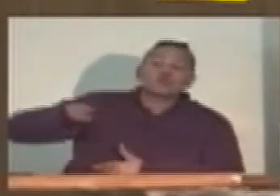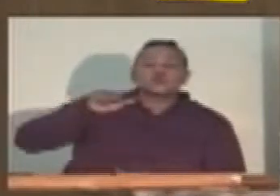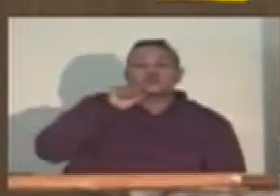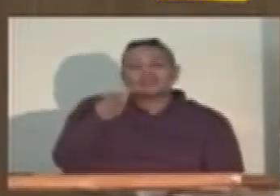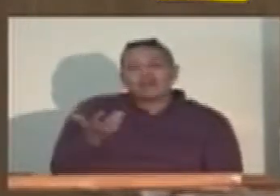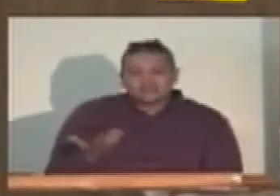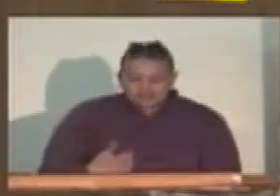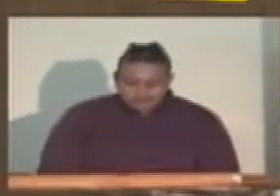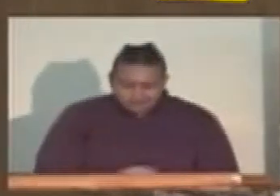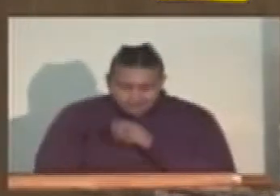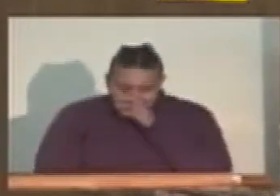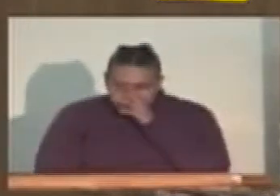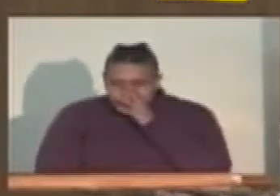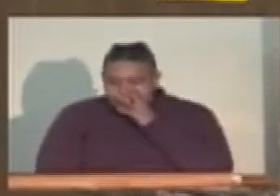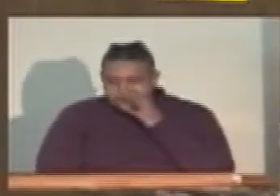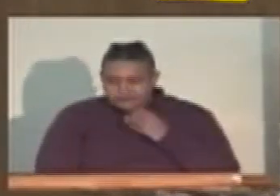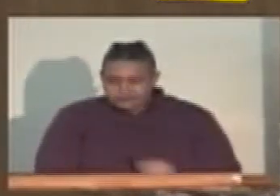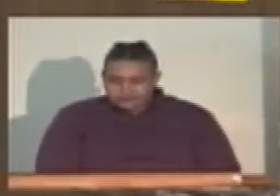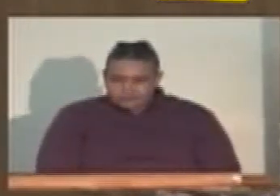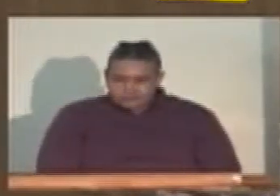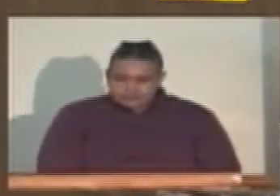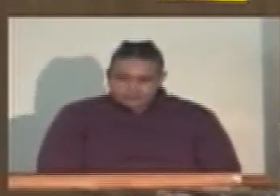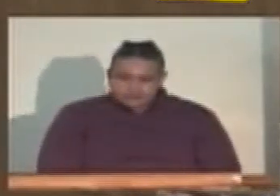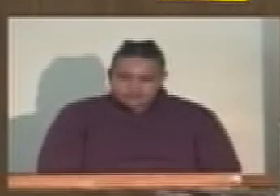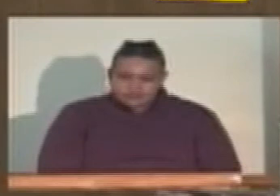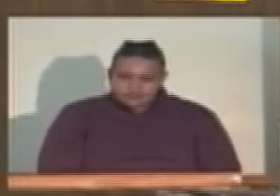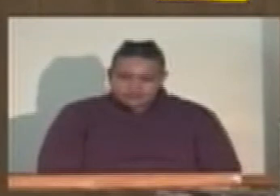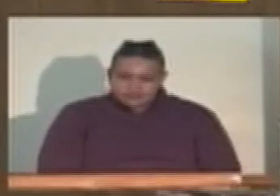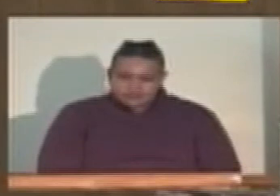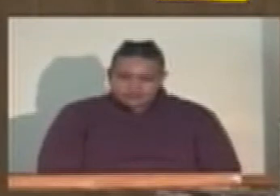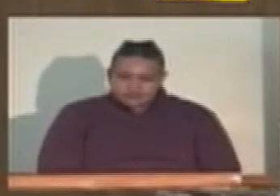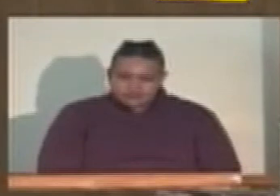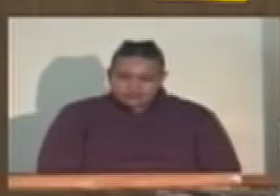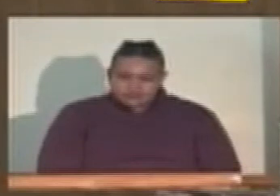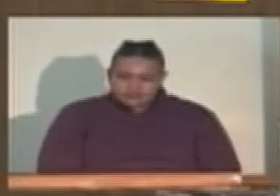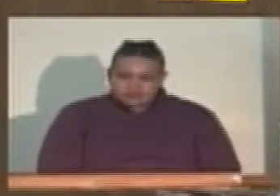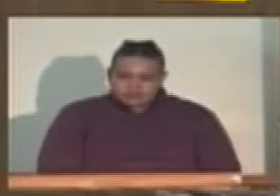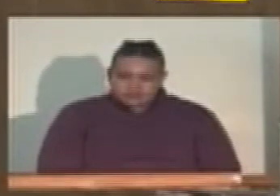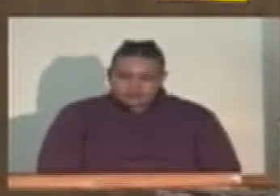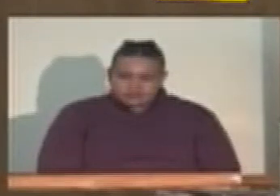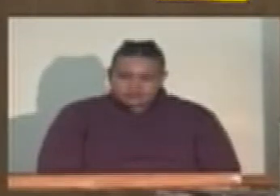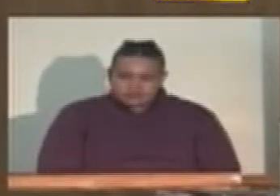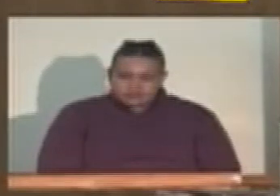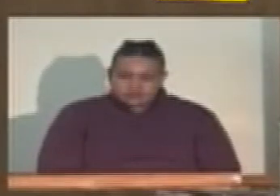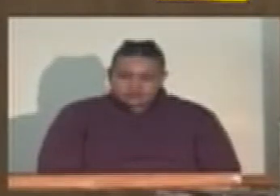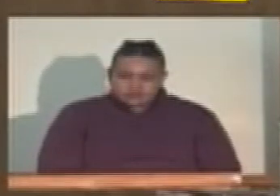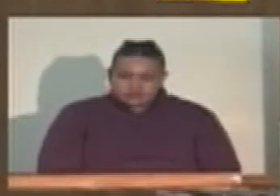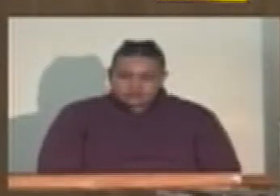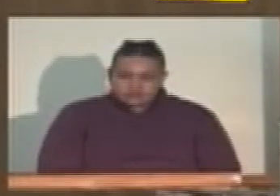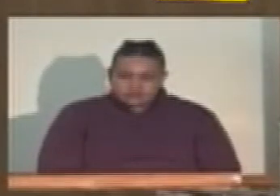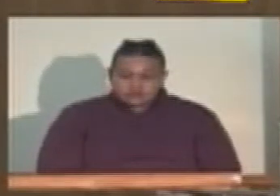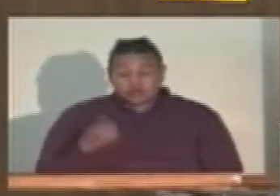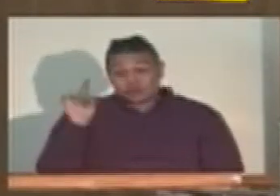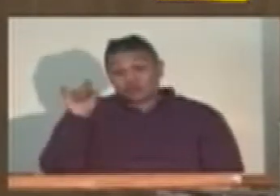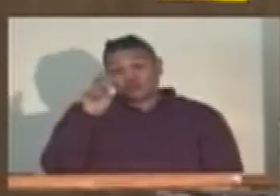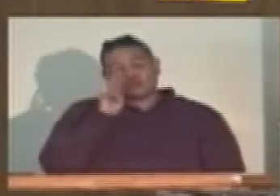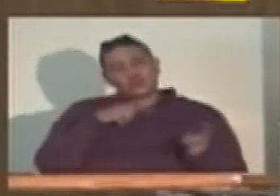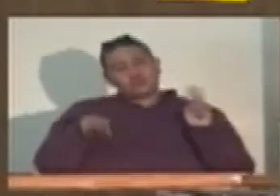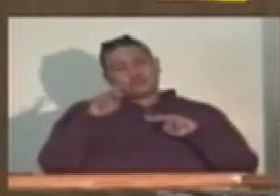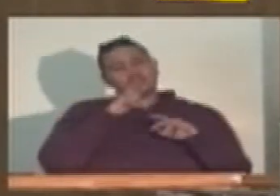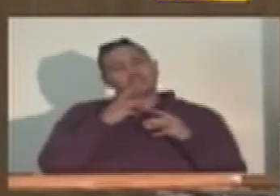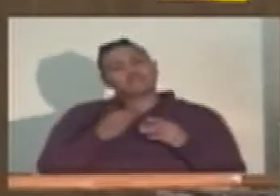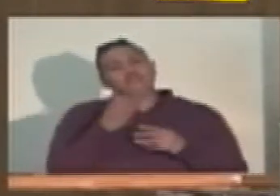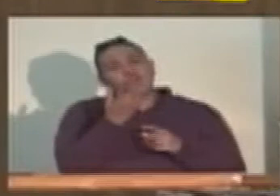Mr. Speaker. However, greater care should be observed in granting appropriate